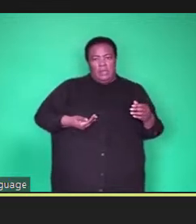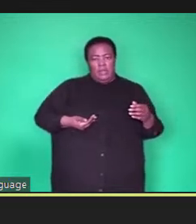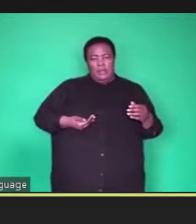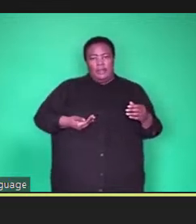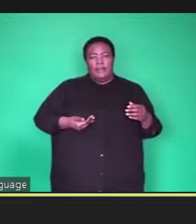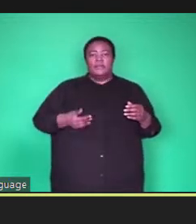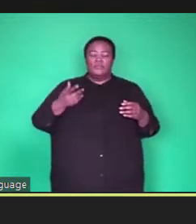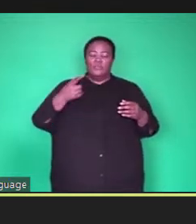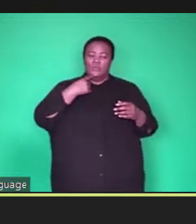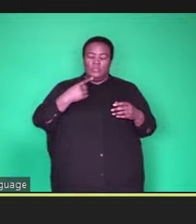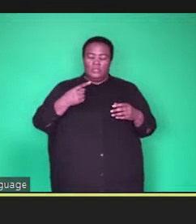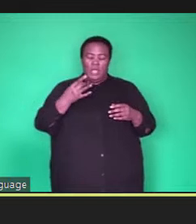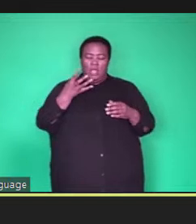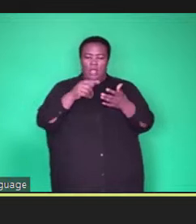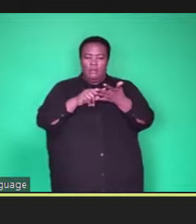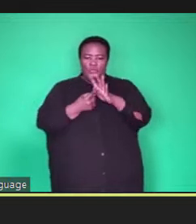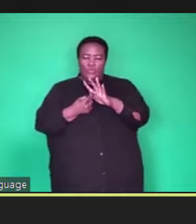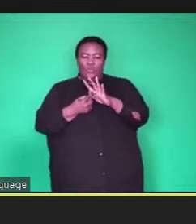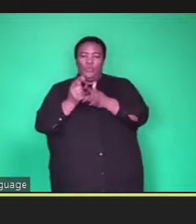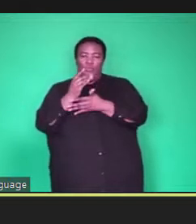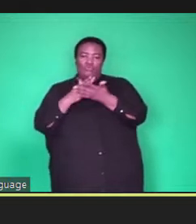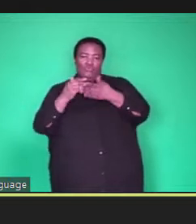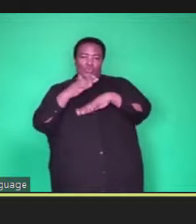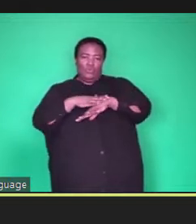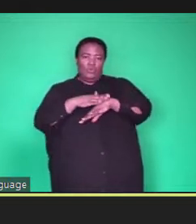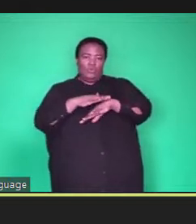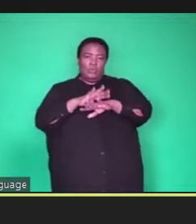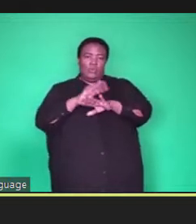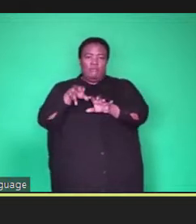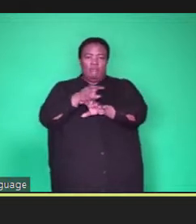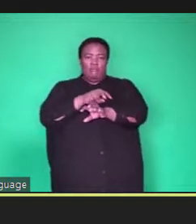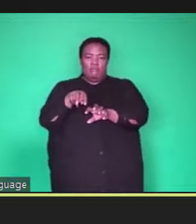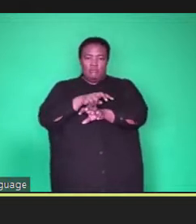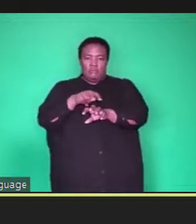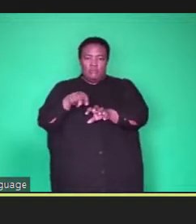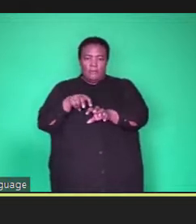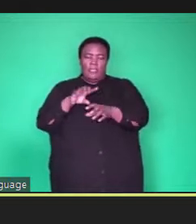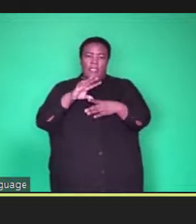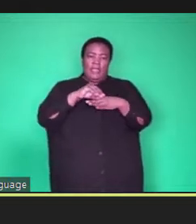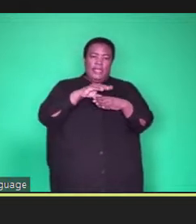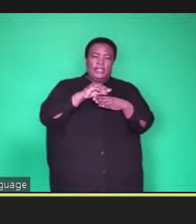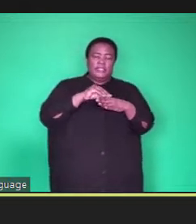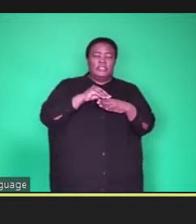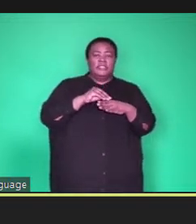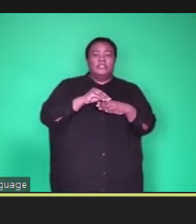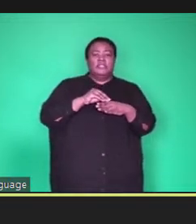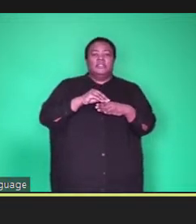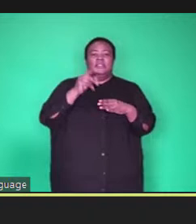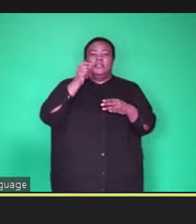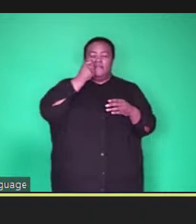temporary out-migration. I'm showing you temporary out-migration, age, sex profile for each